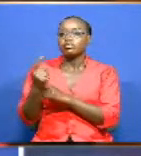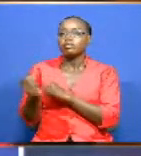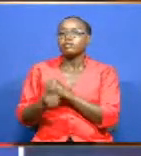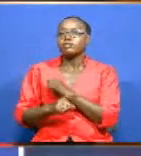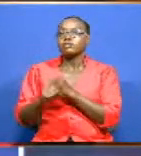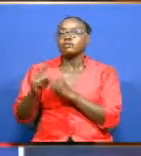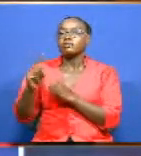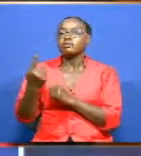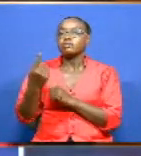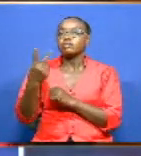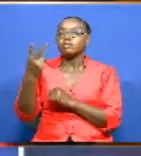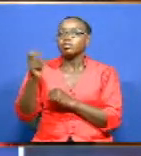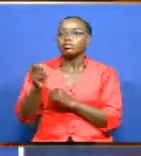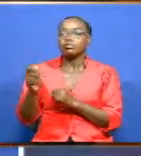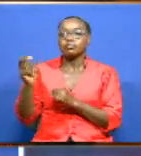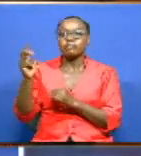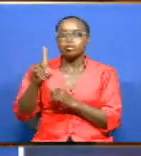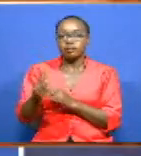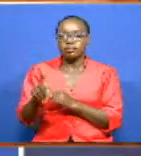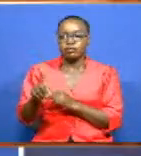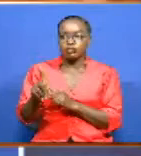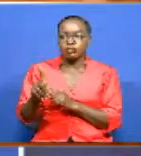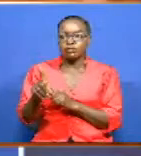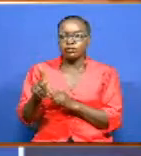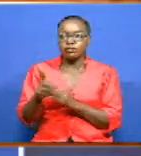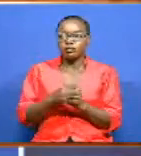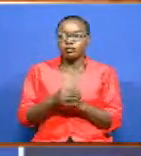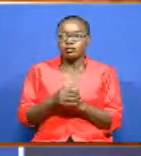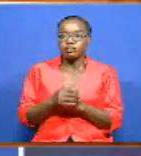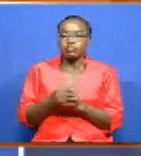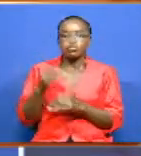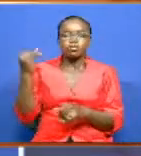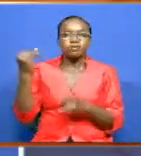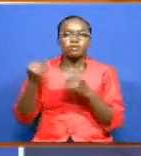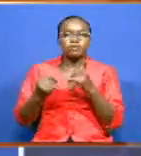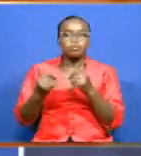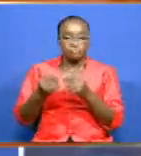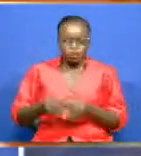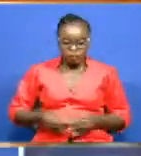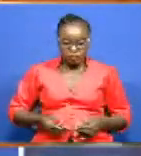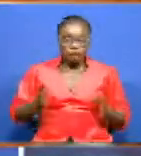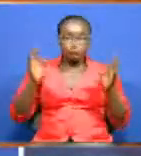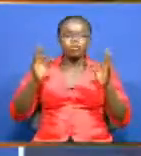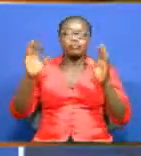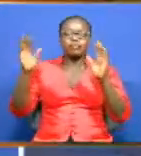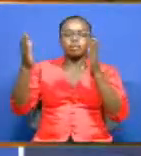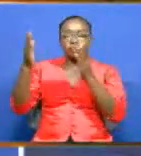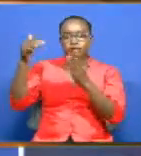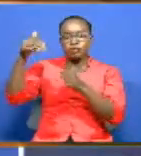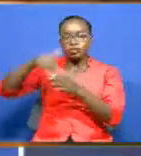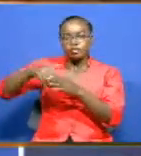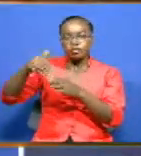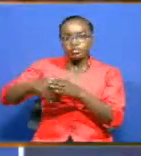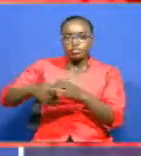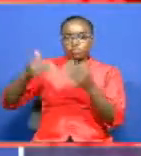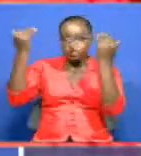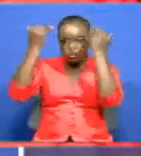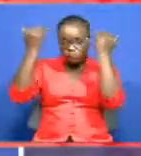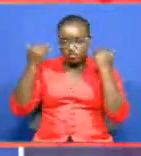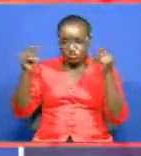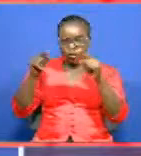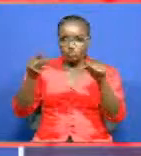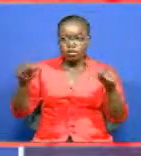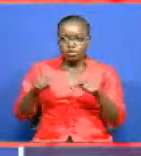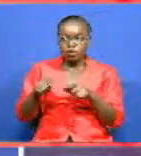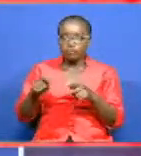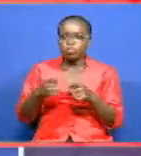January 2021. This will mark the end of the official ceremony inside the courtroom. They will